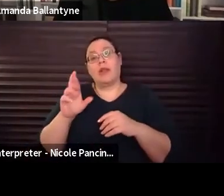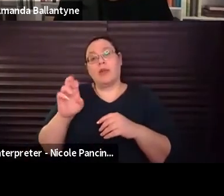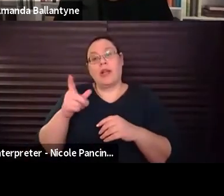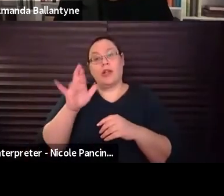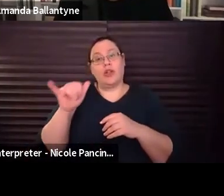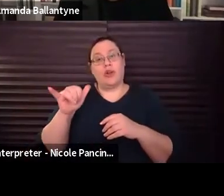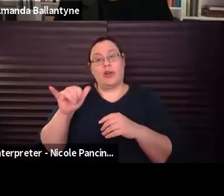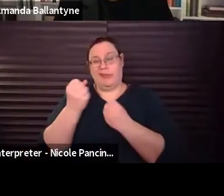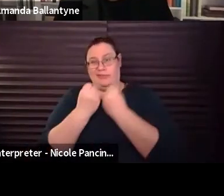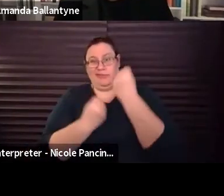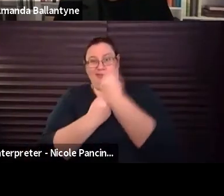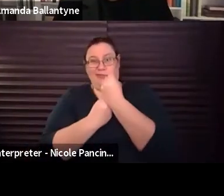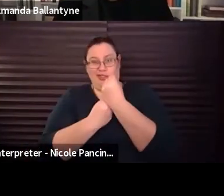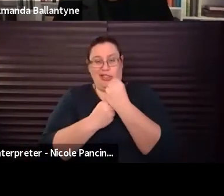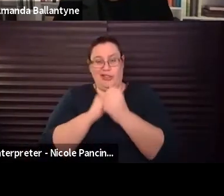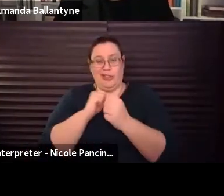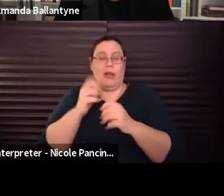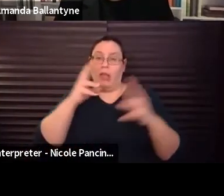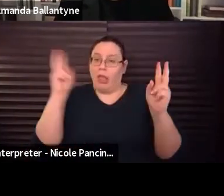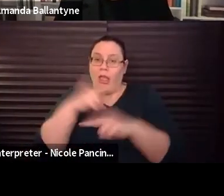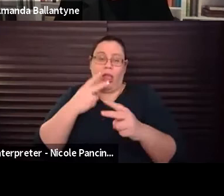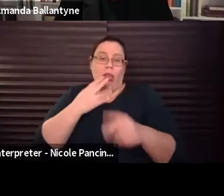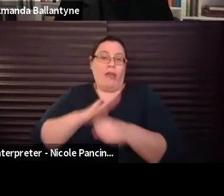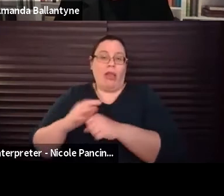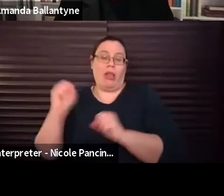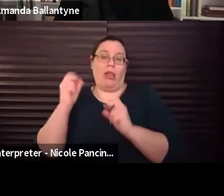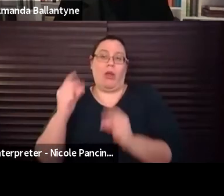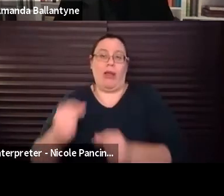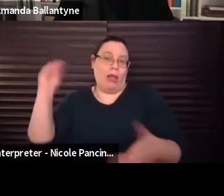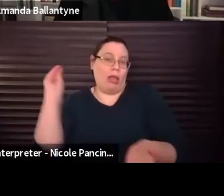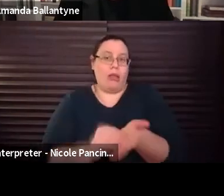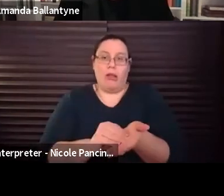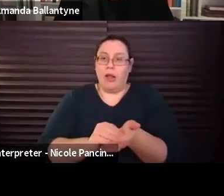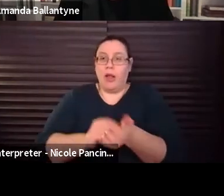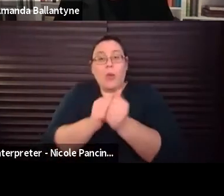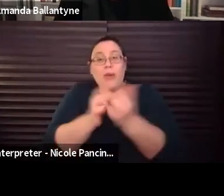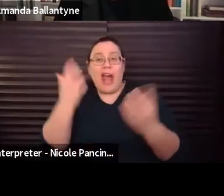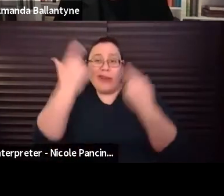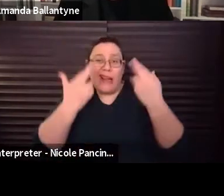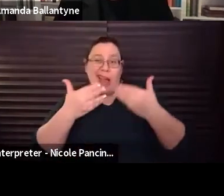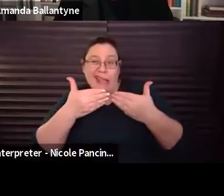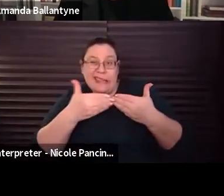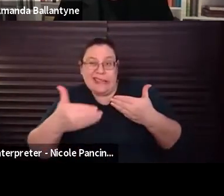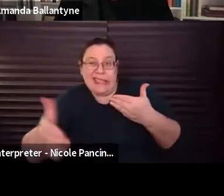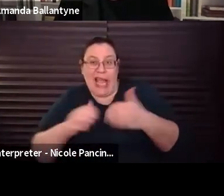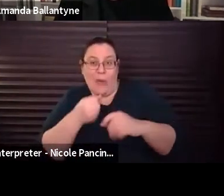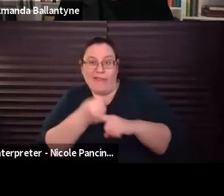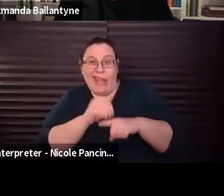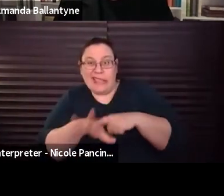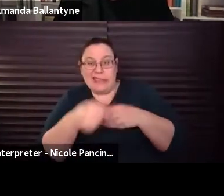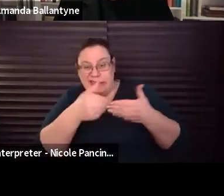put in sloppily, quickly, and without thinking through the implications all the way. What happens is